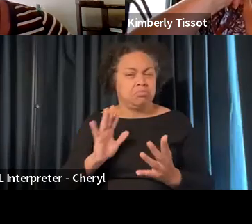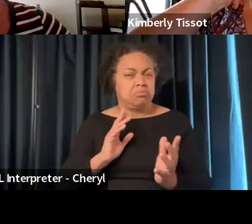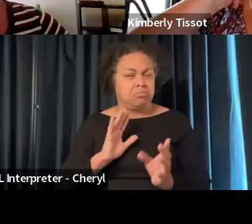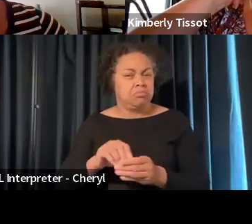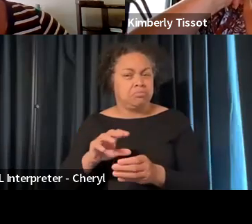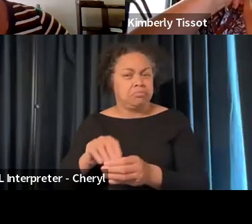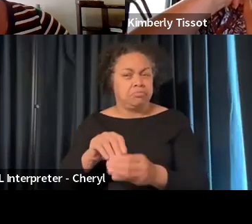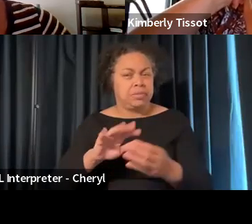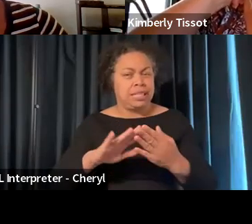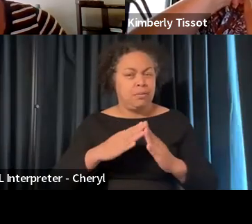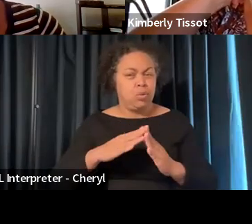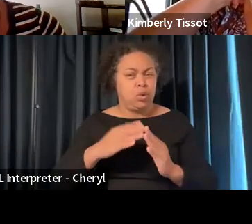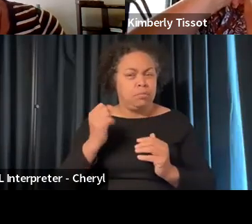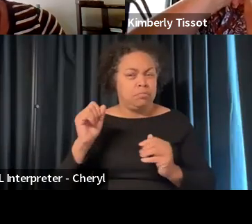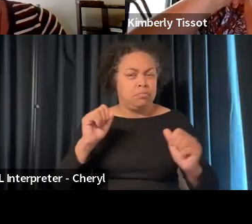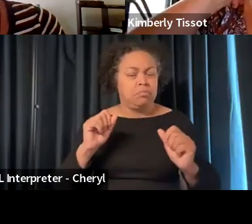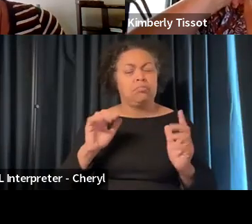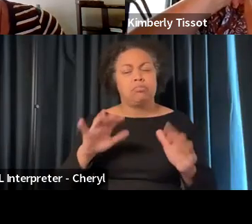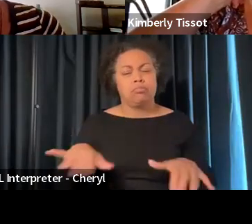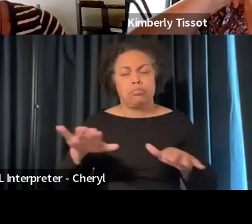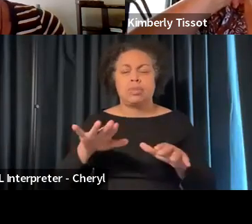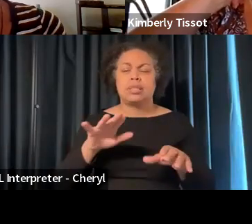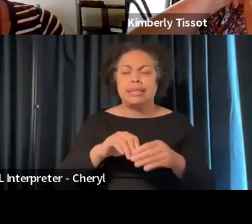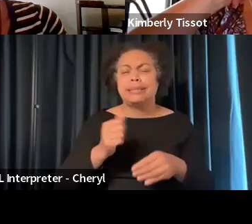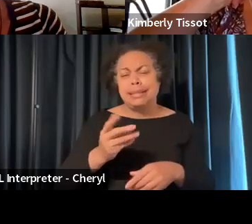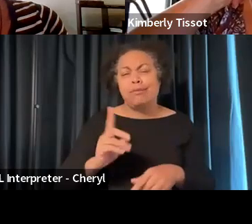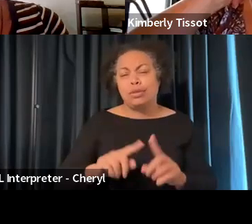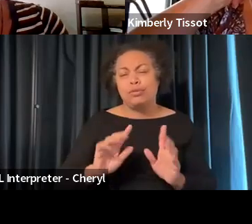and throughout the community throughout with different groups.